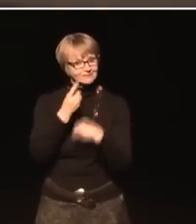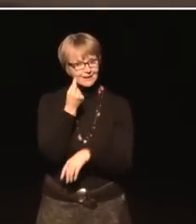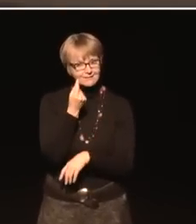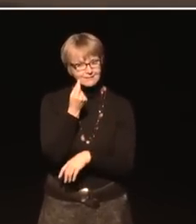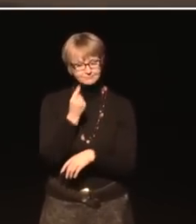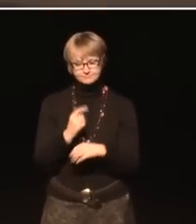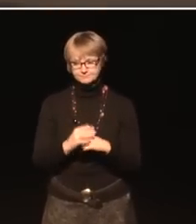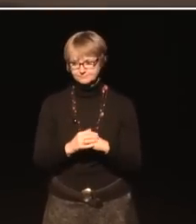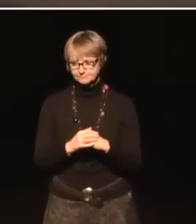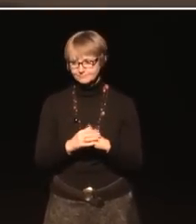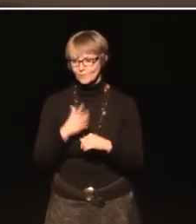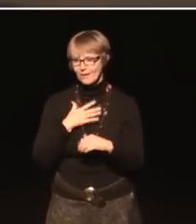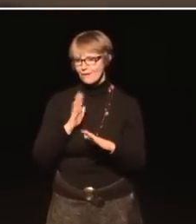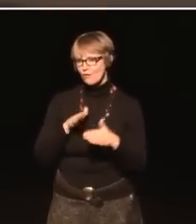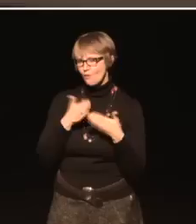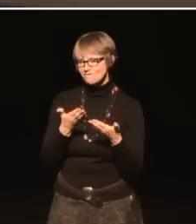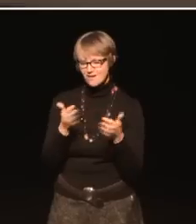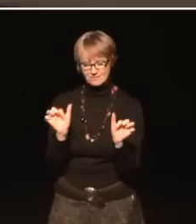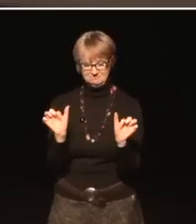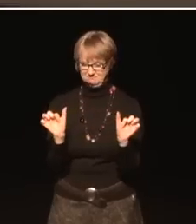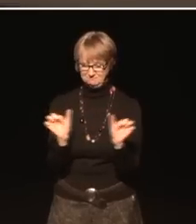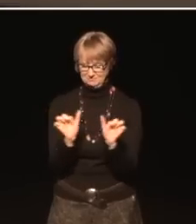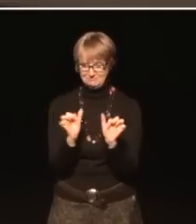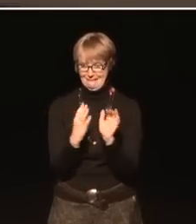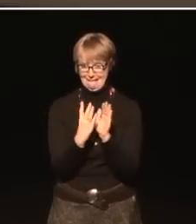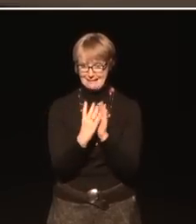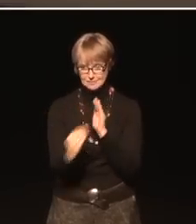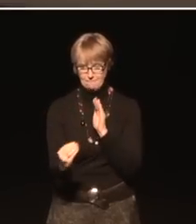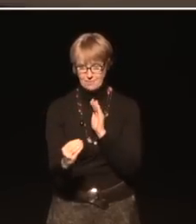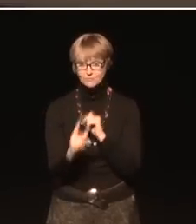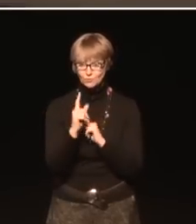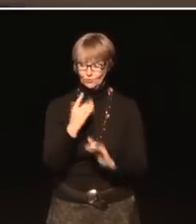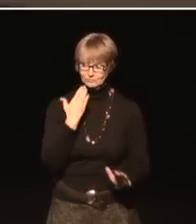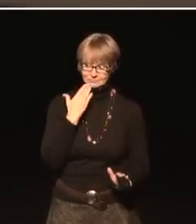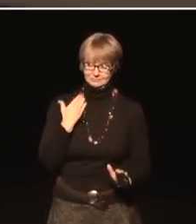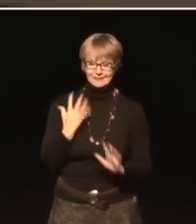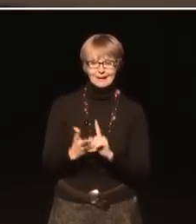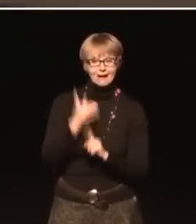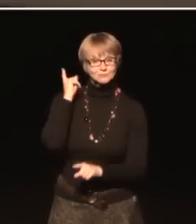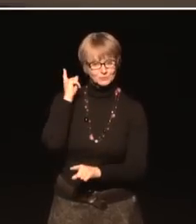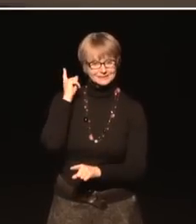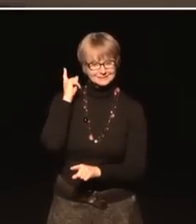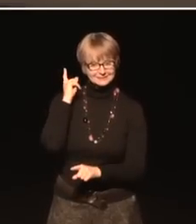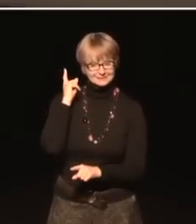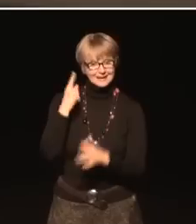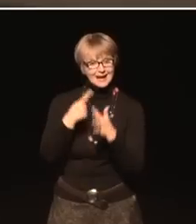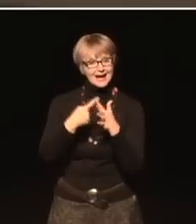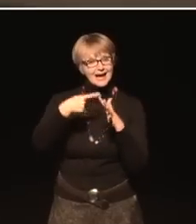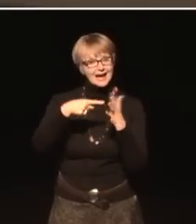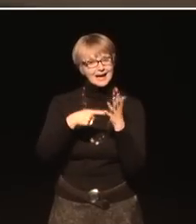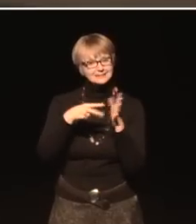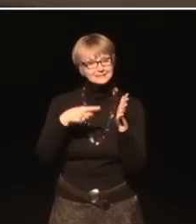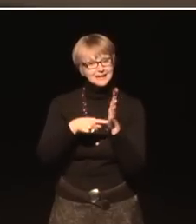So I want to offer some brief examples about this, starting with very recently, last week. Extant was working